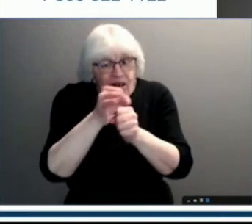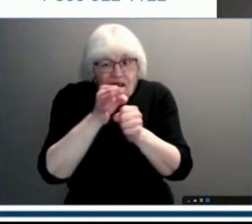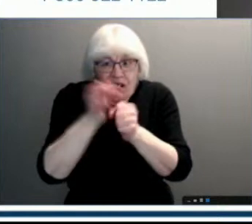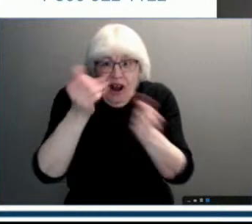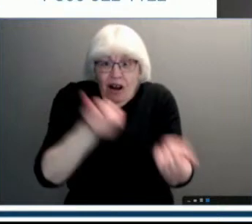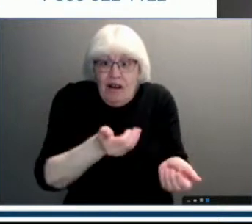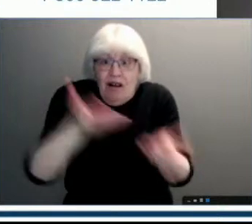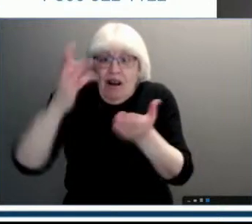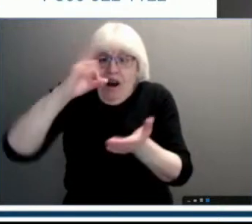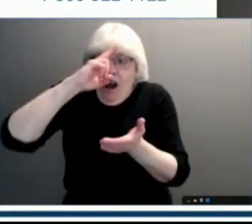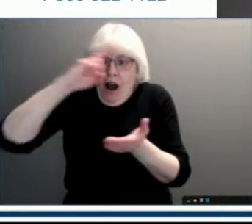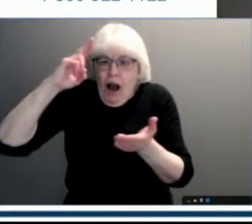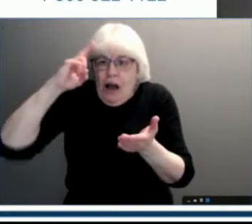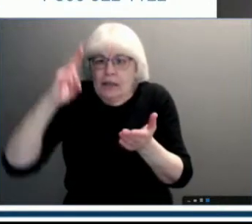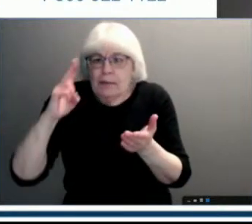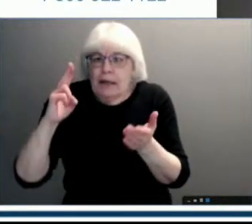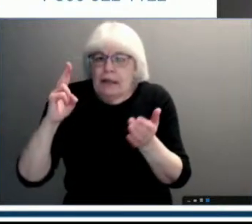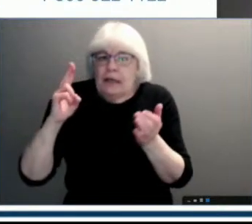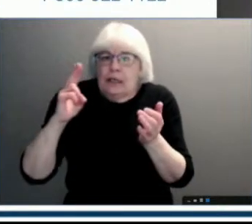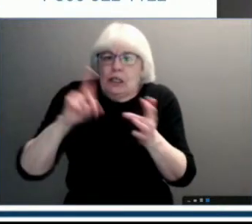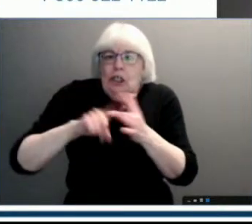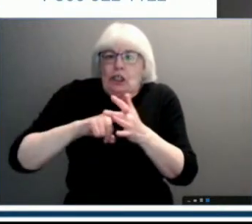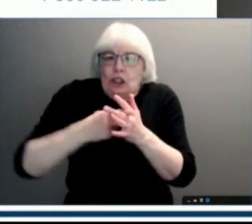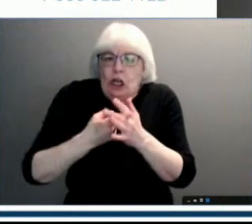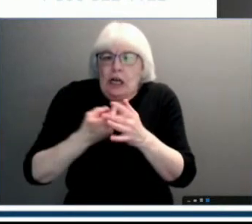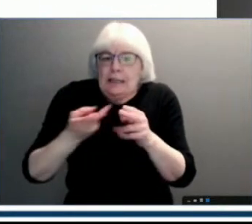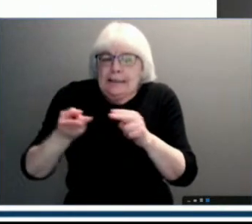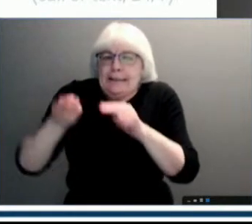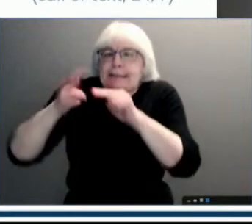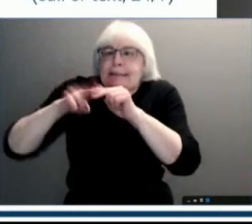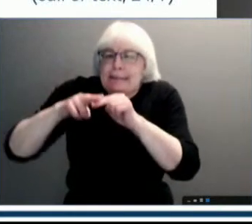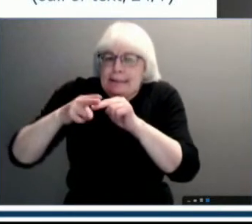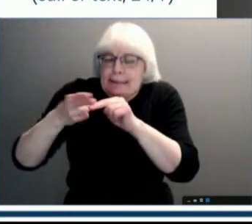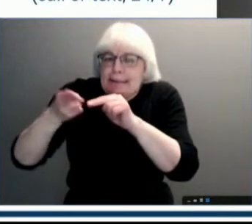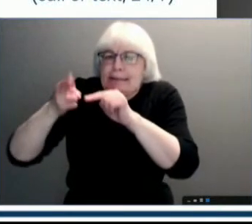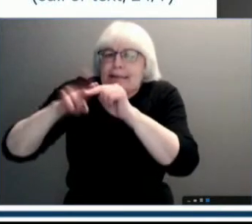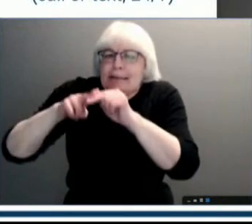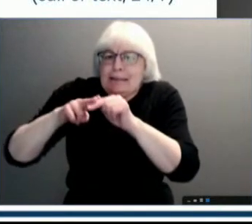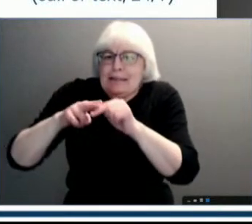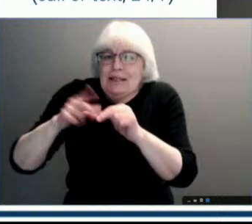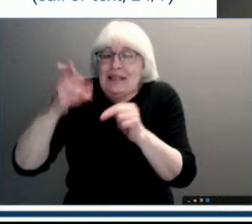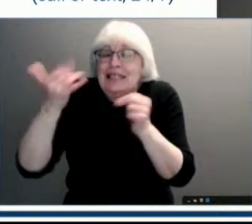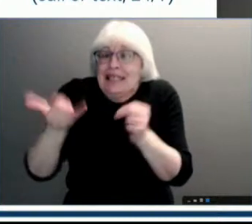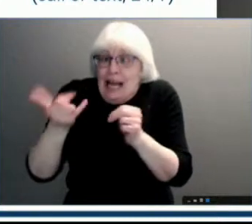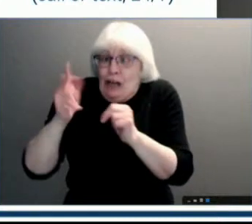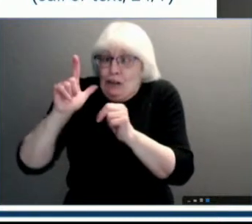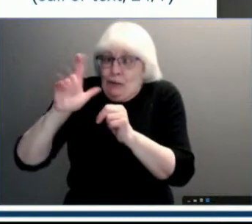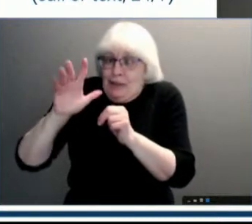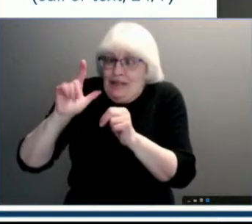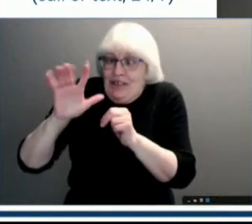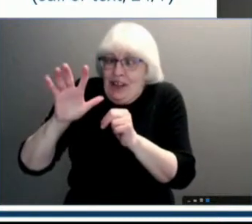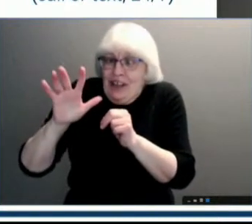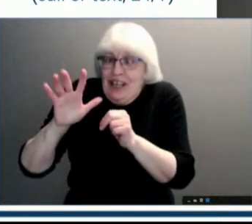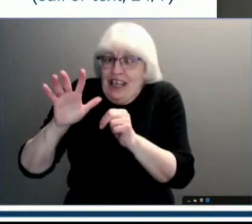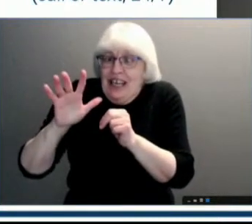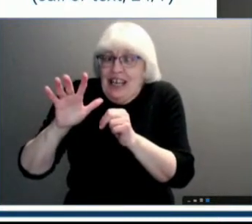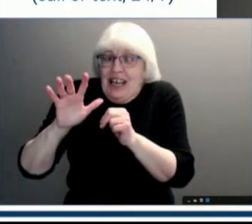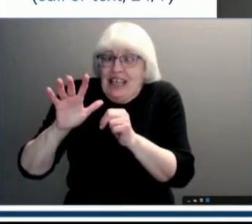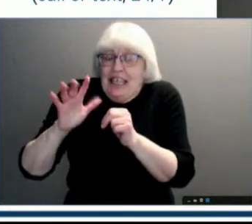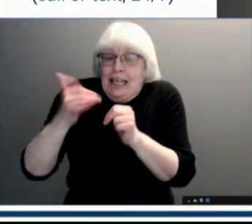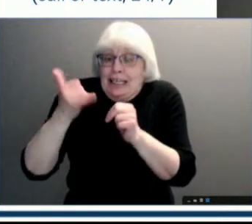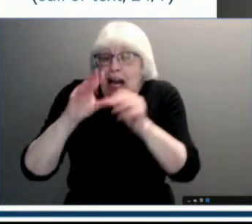climbing modestly. We're now at 25, as the Premier said, and 3 of those 25 cases are in ICU. So those are signals we